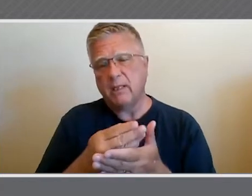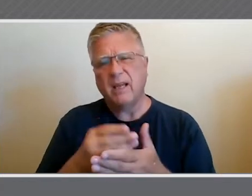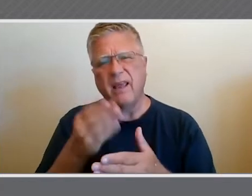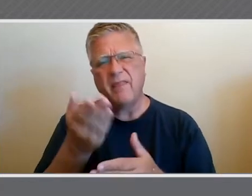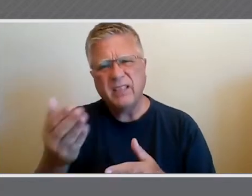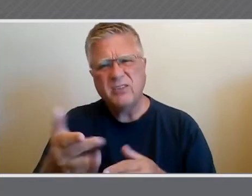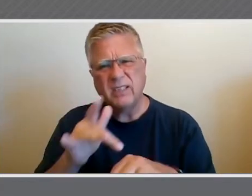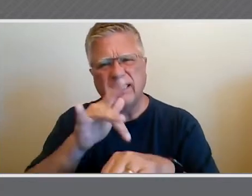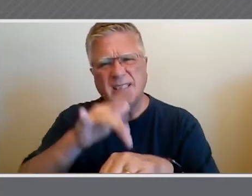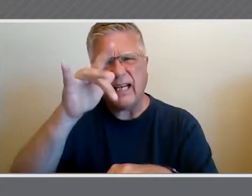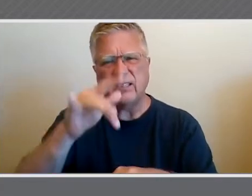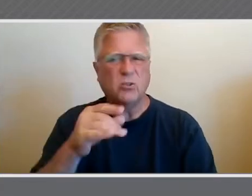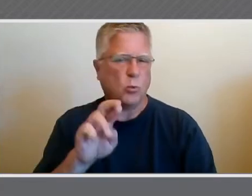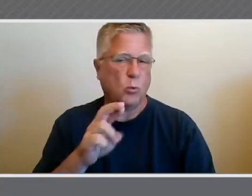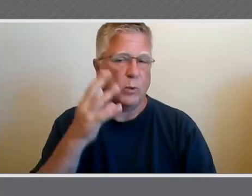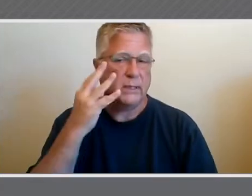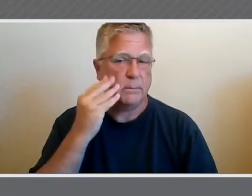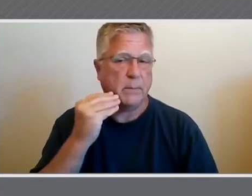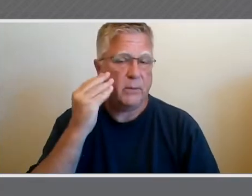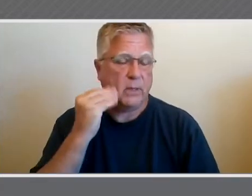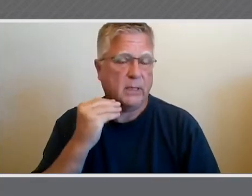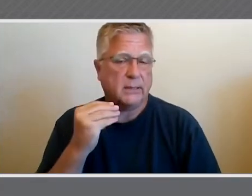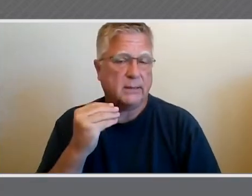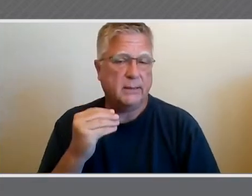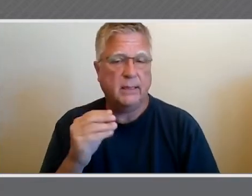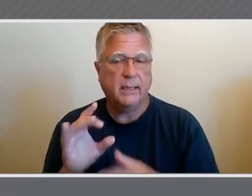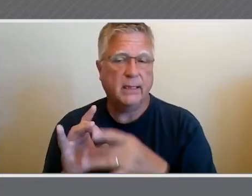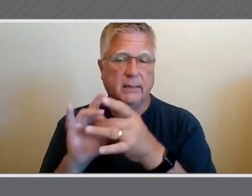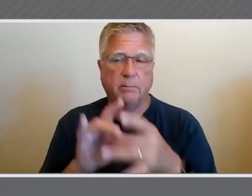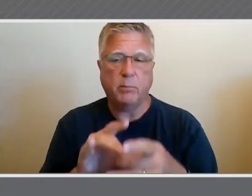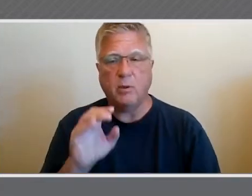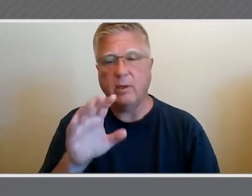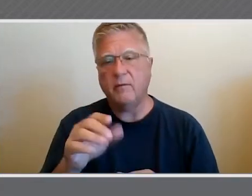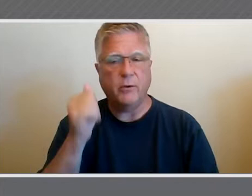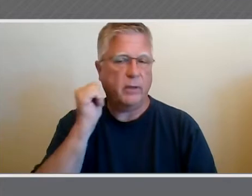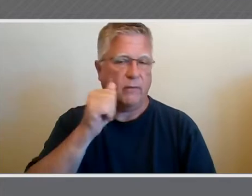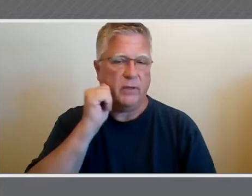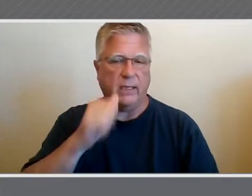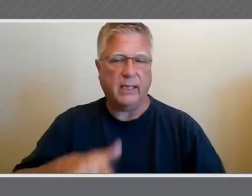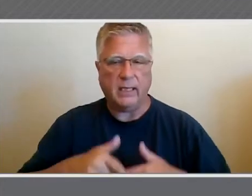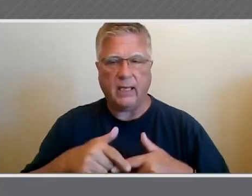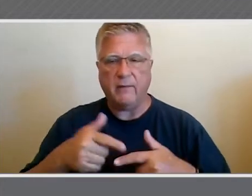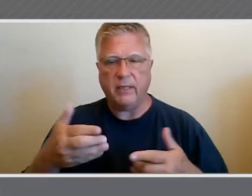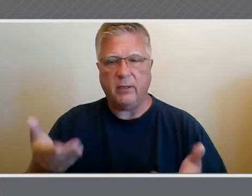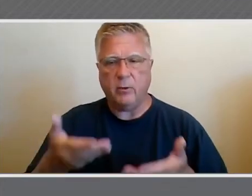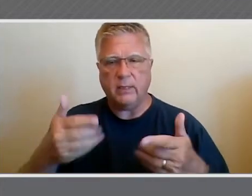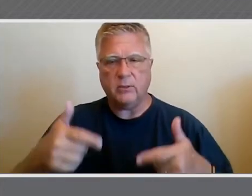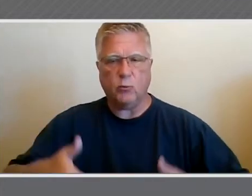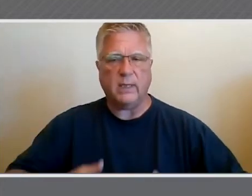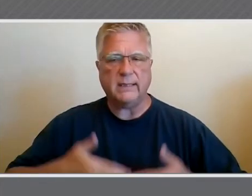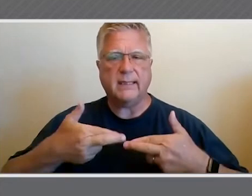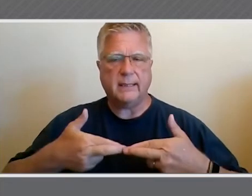you experience and as part of your daily lives as residents.